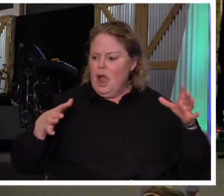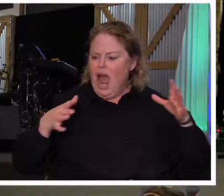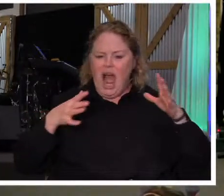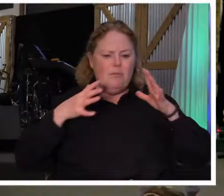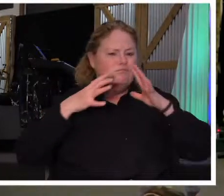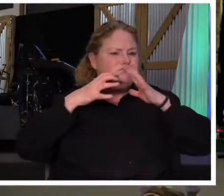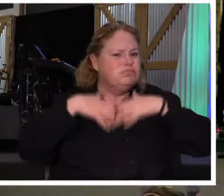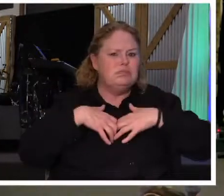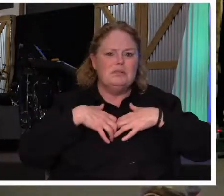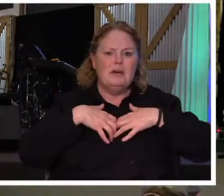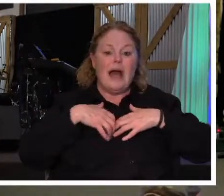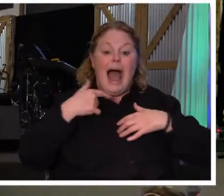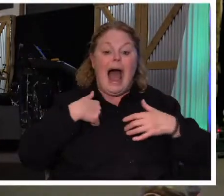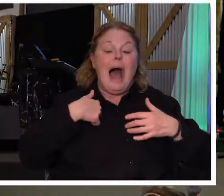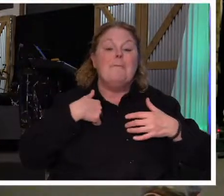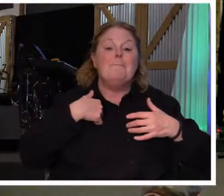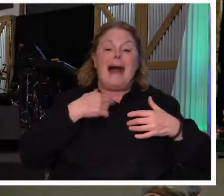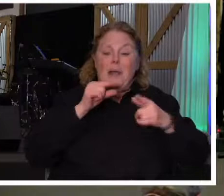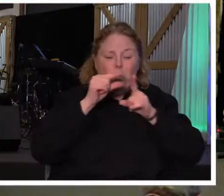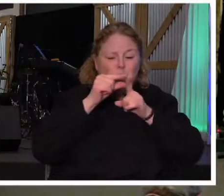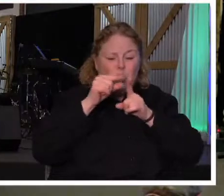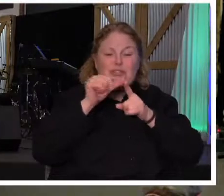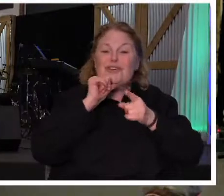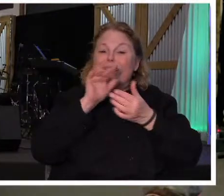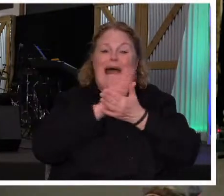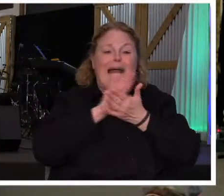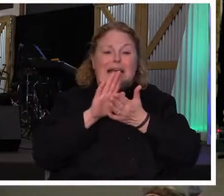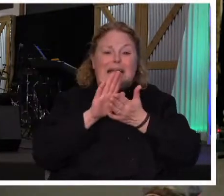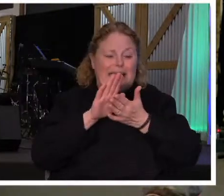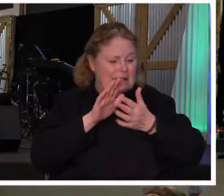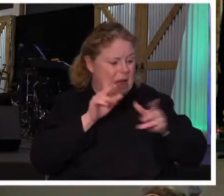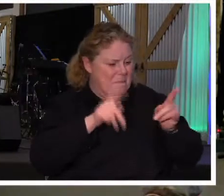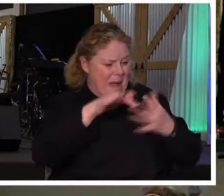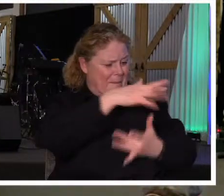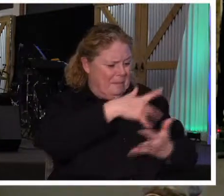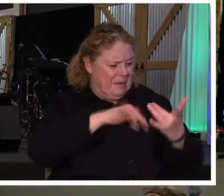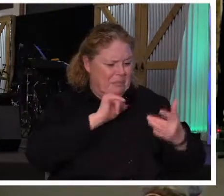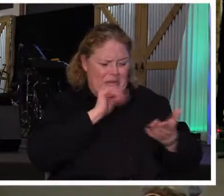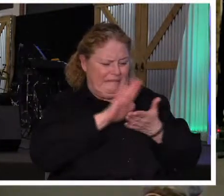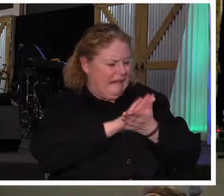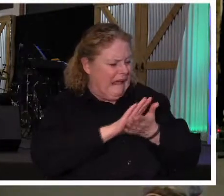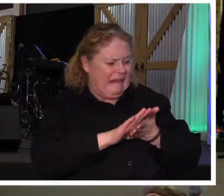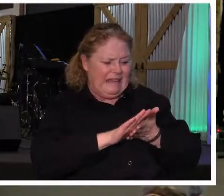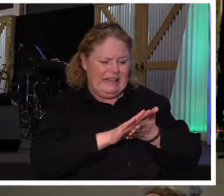for I am a man of unclean lips and I live among a people of unclean lips. Here's what's happening